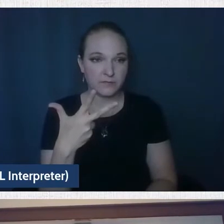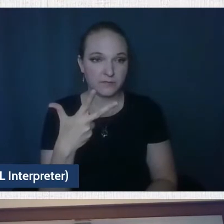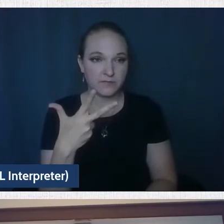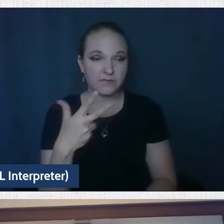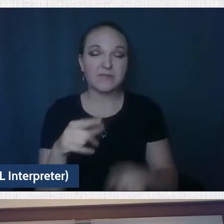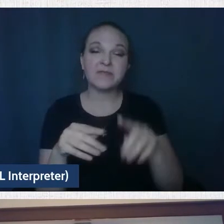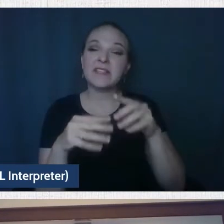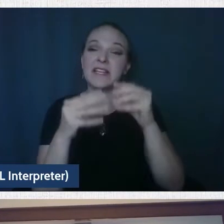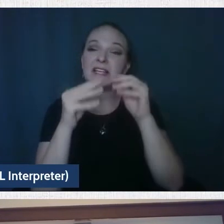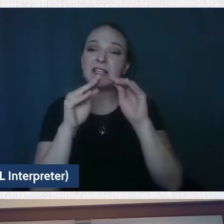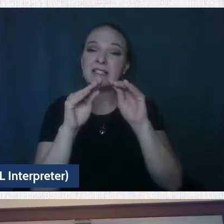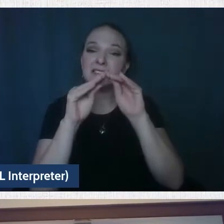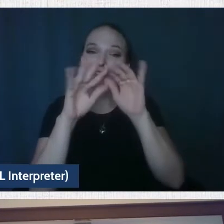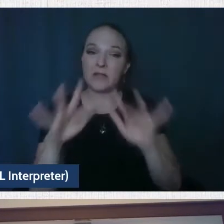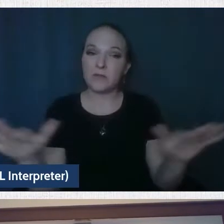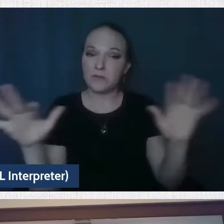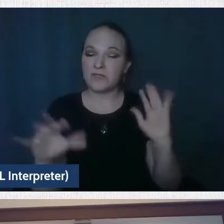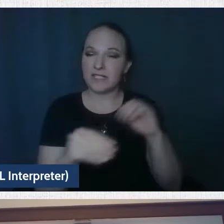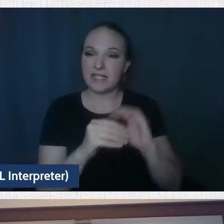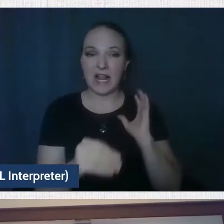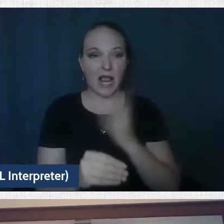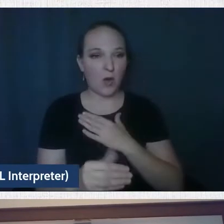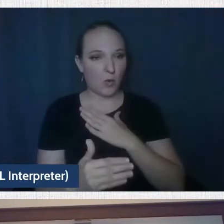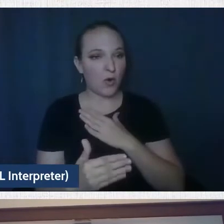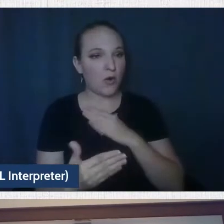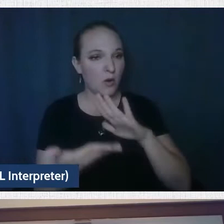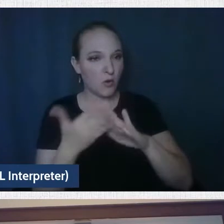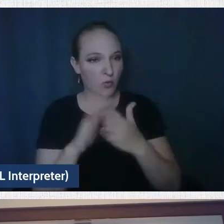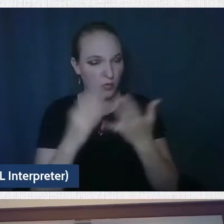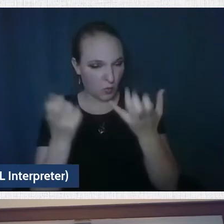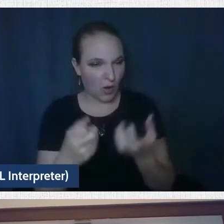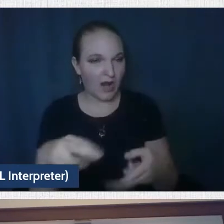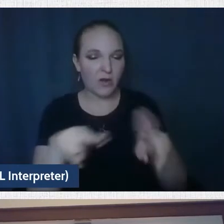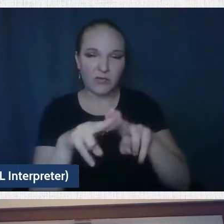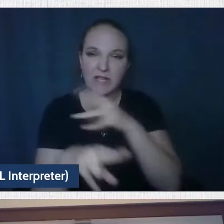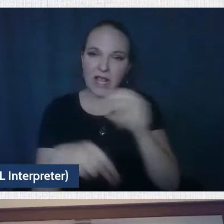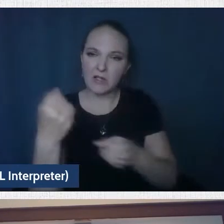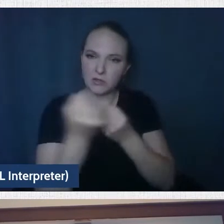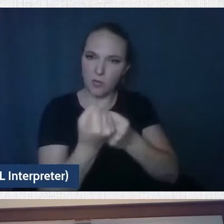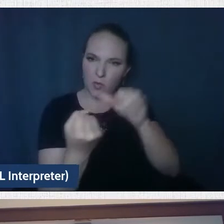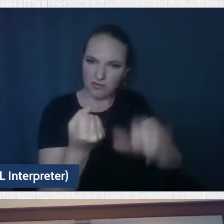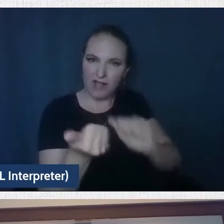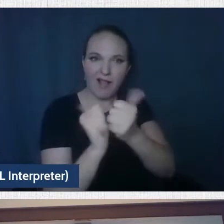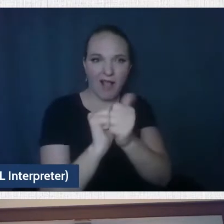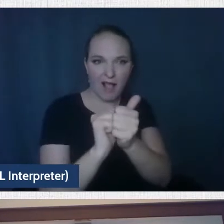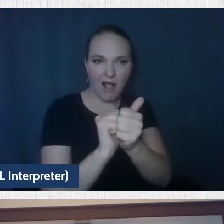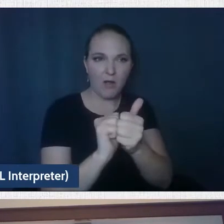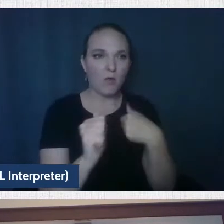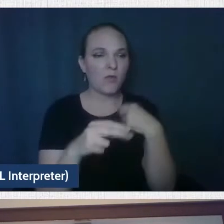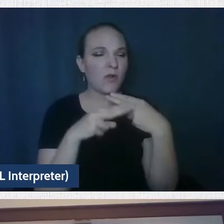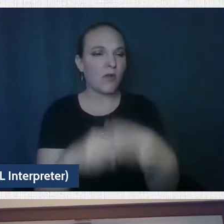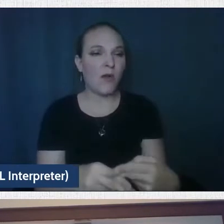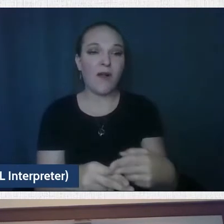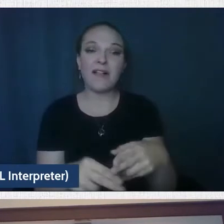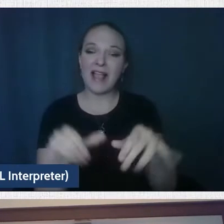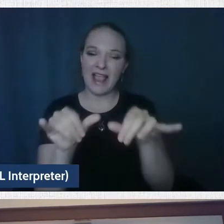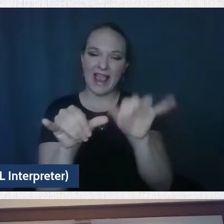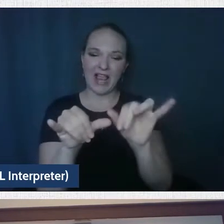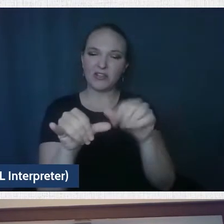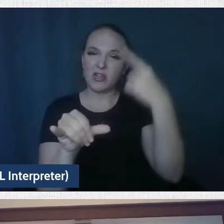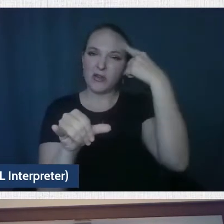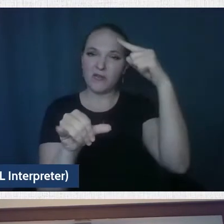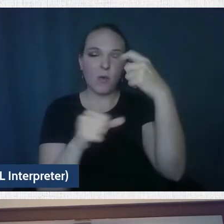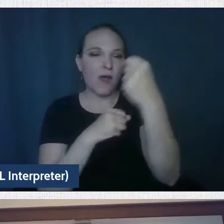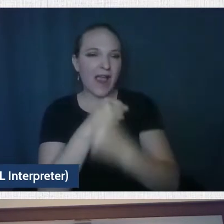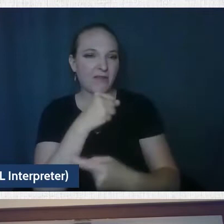diversity of our community and providing more support to that. We're calling this engineering for everyone, and there's a double play